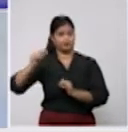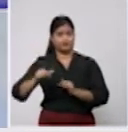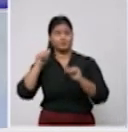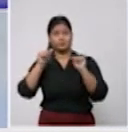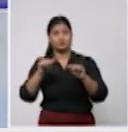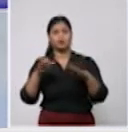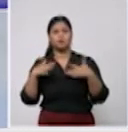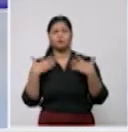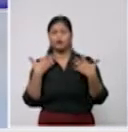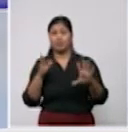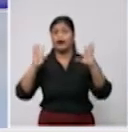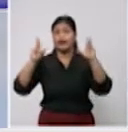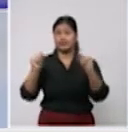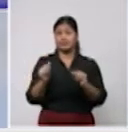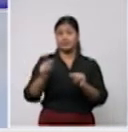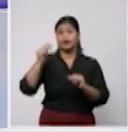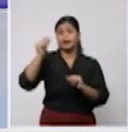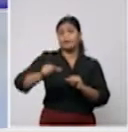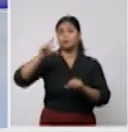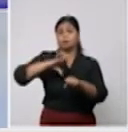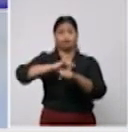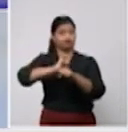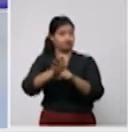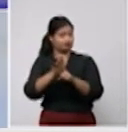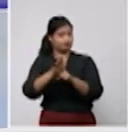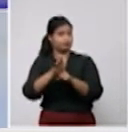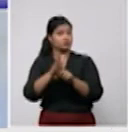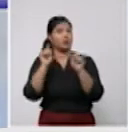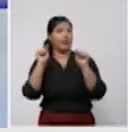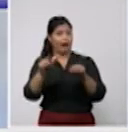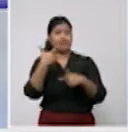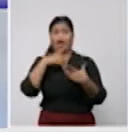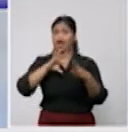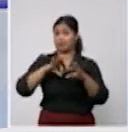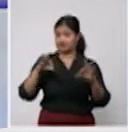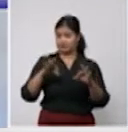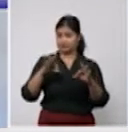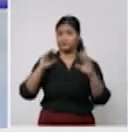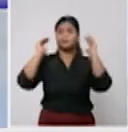last 15 days, standing at